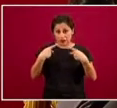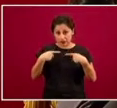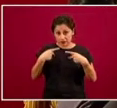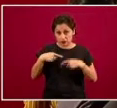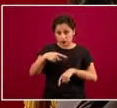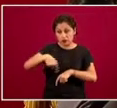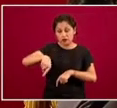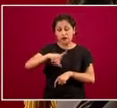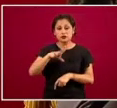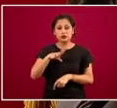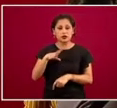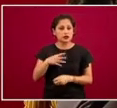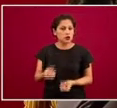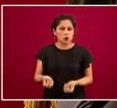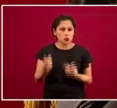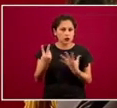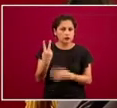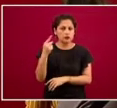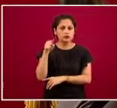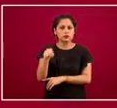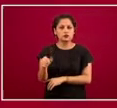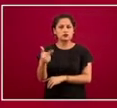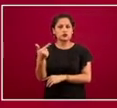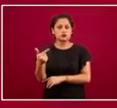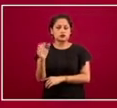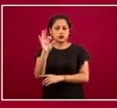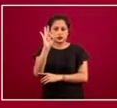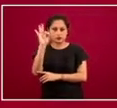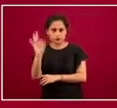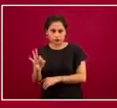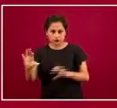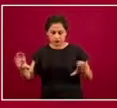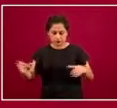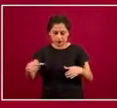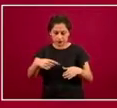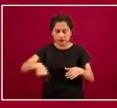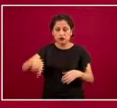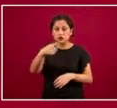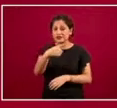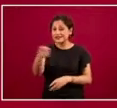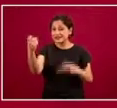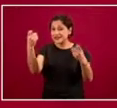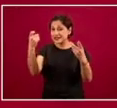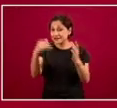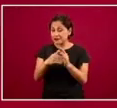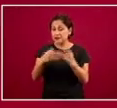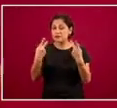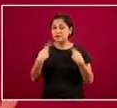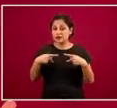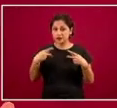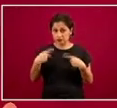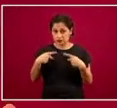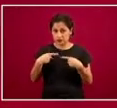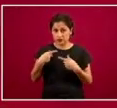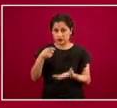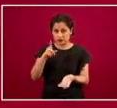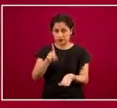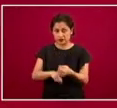Talking about the accumulated incidence rate, we have 2.7 average incidence rate,